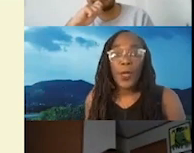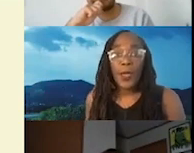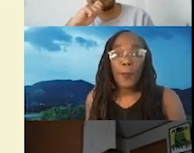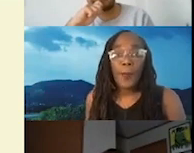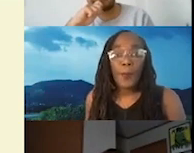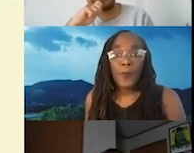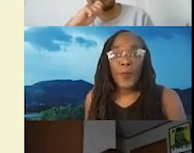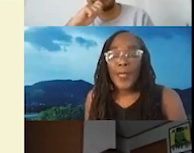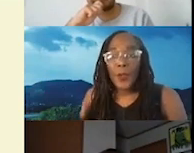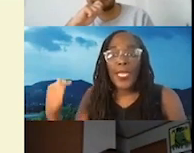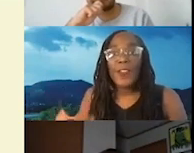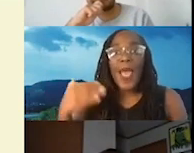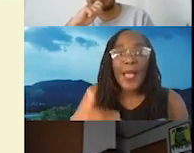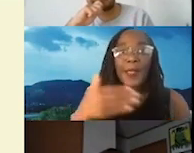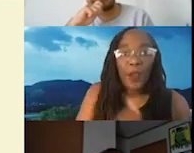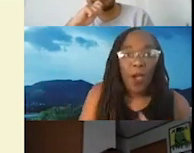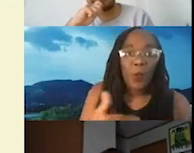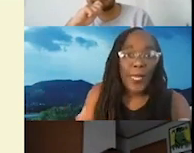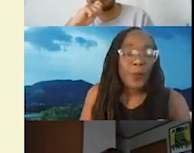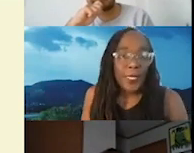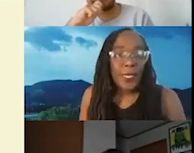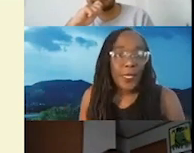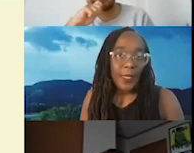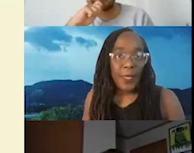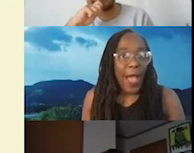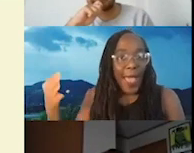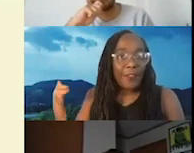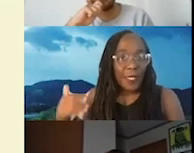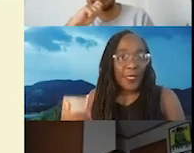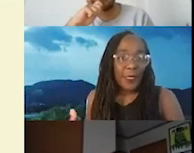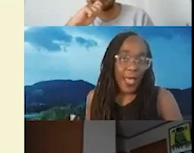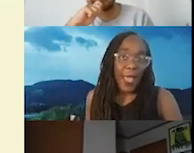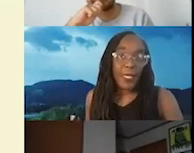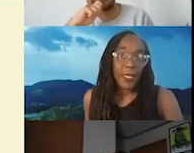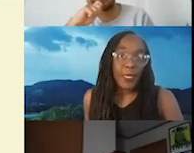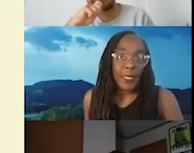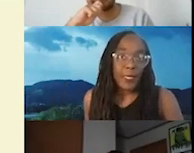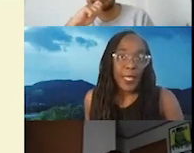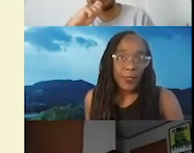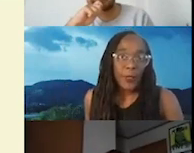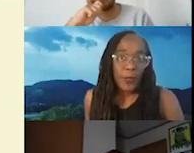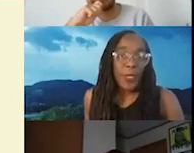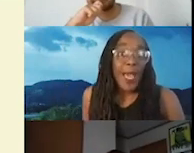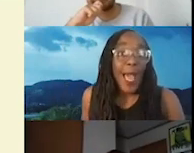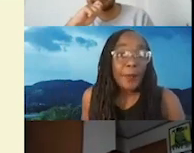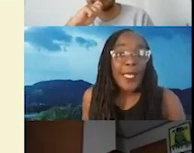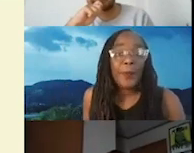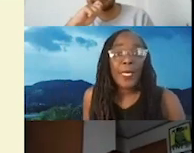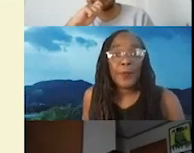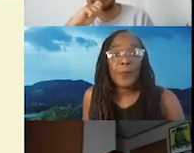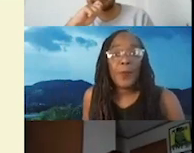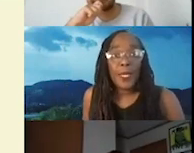know, and you know, even as a non-white person, you know, I have to unlearn this. And so perhaps